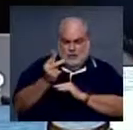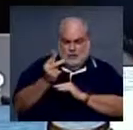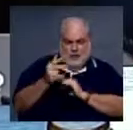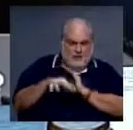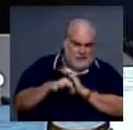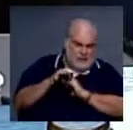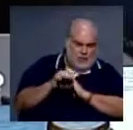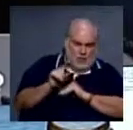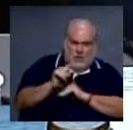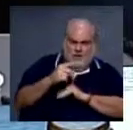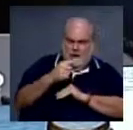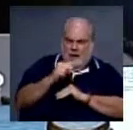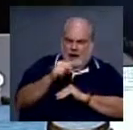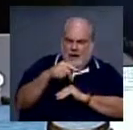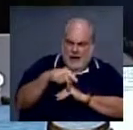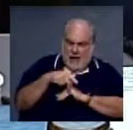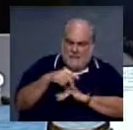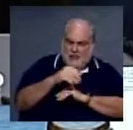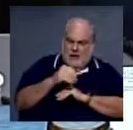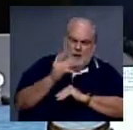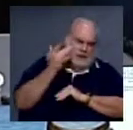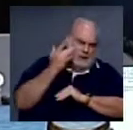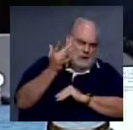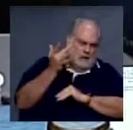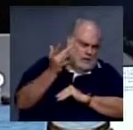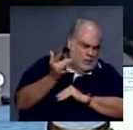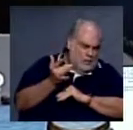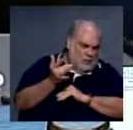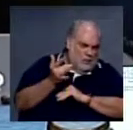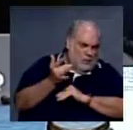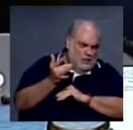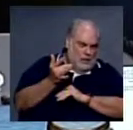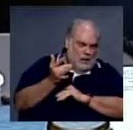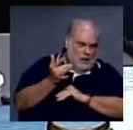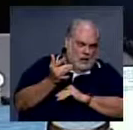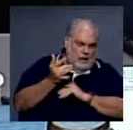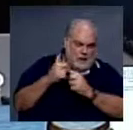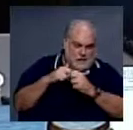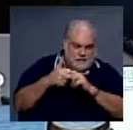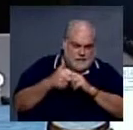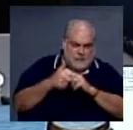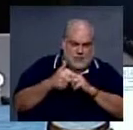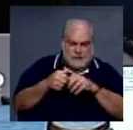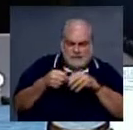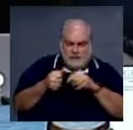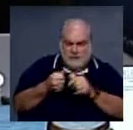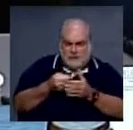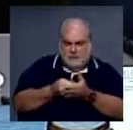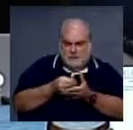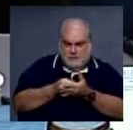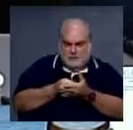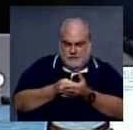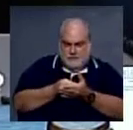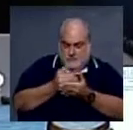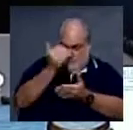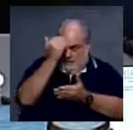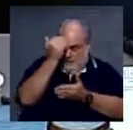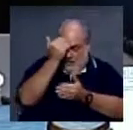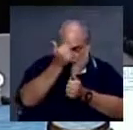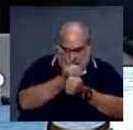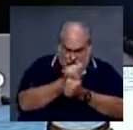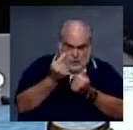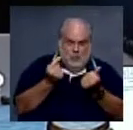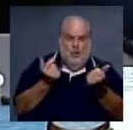where these gaps are and why we, the issue of how we spend our money. And, you know, I know everybody wants to take